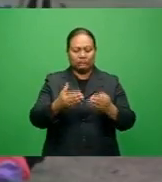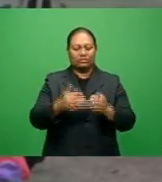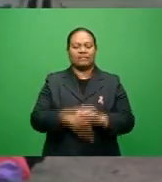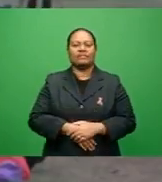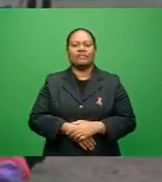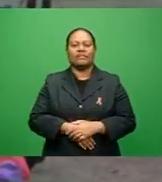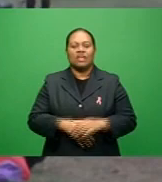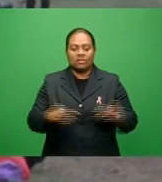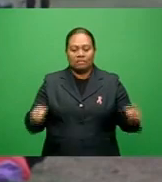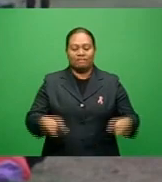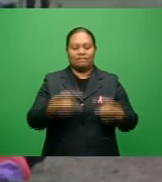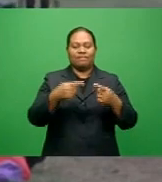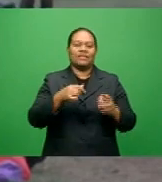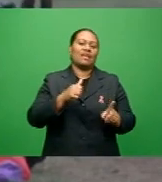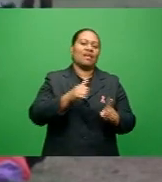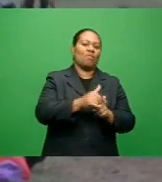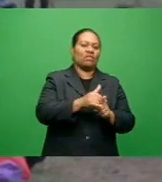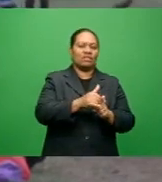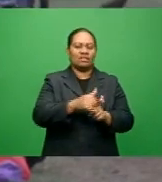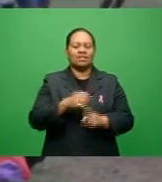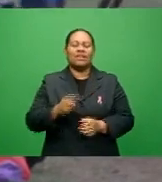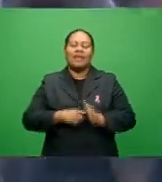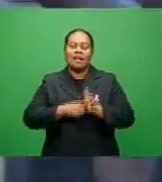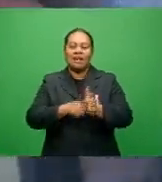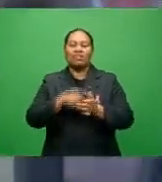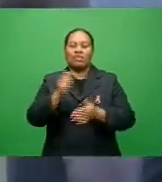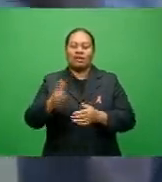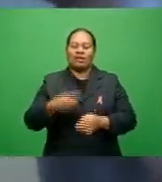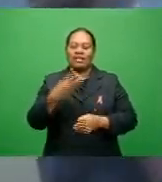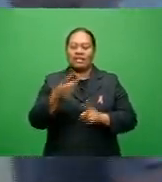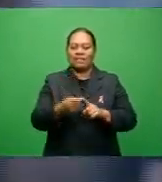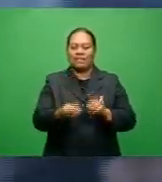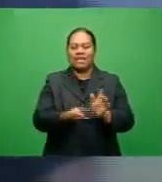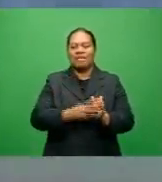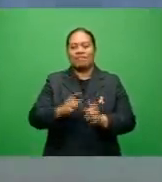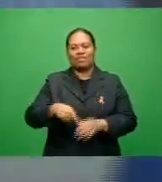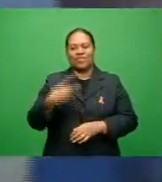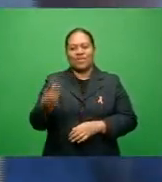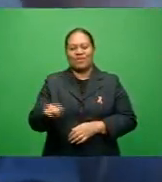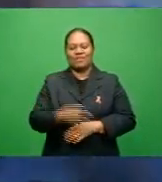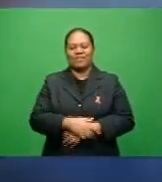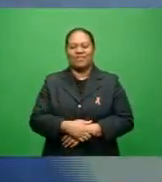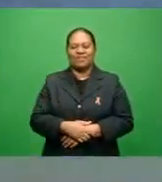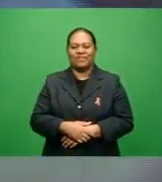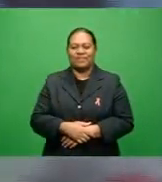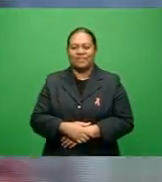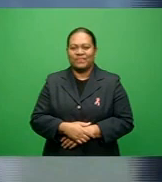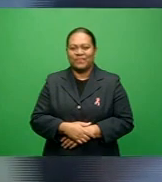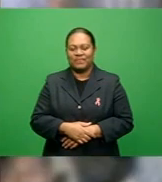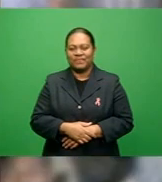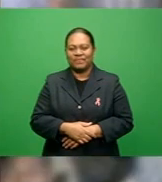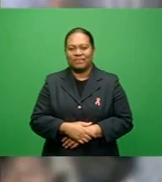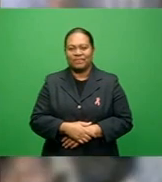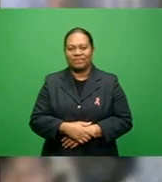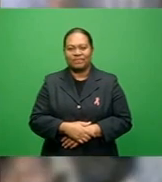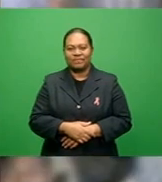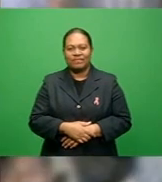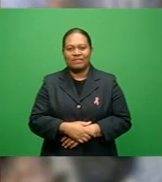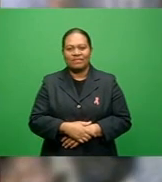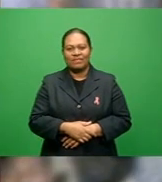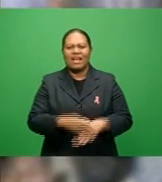face Namosi at Churchill Park in Lautoka at 3 p.m. tomorrow. Carlini Tavi, FBC Sports.